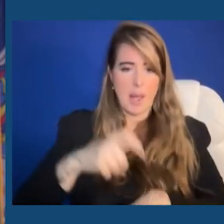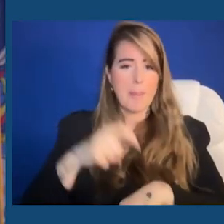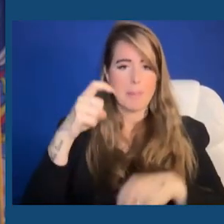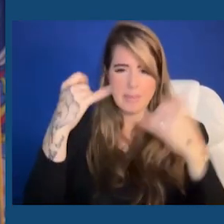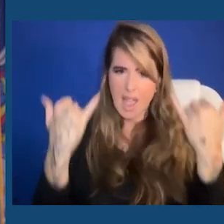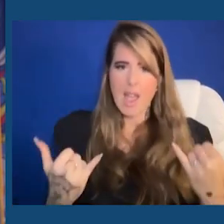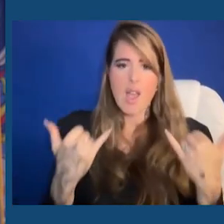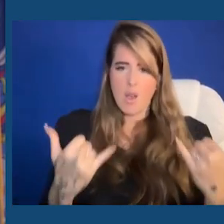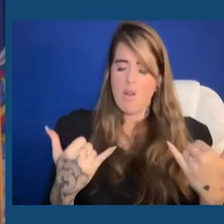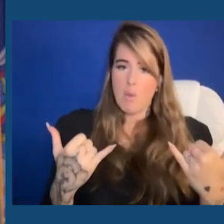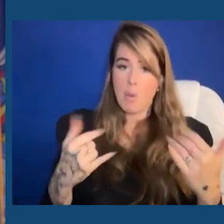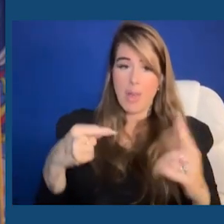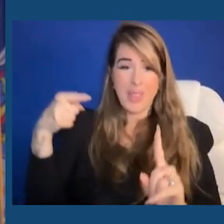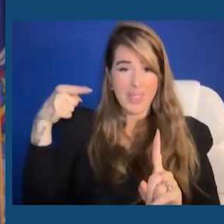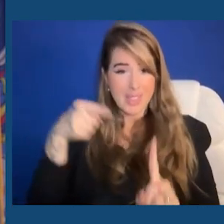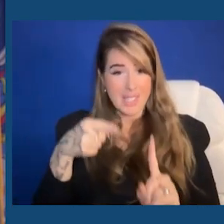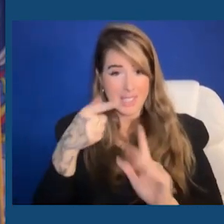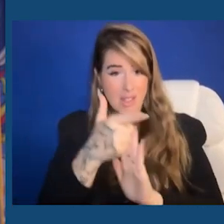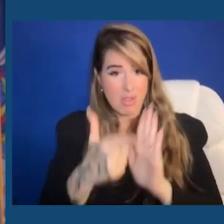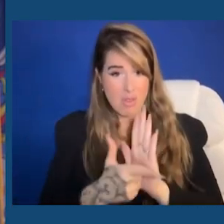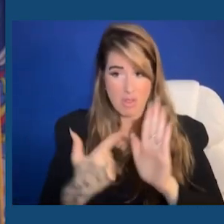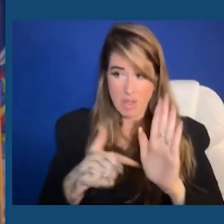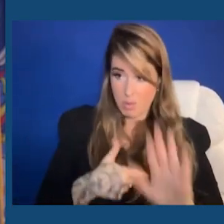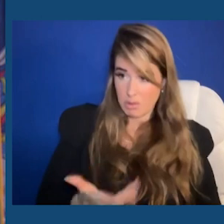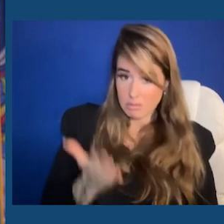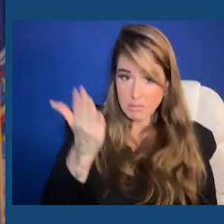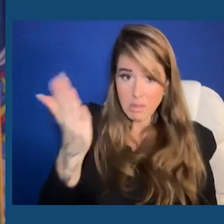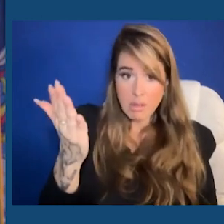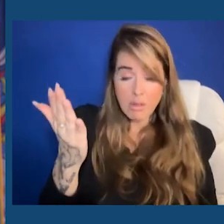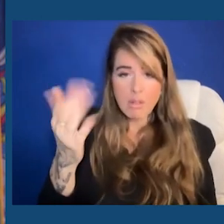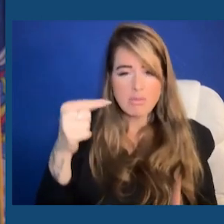This piece of legislation is one of them.